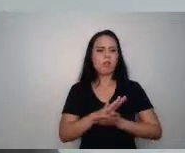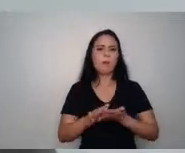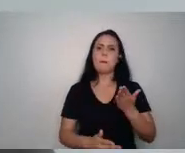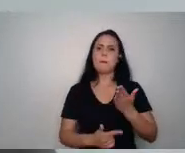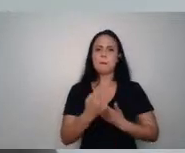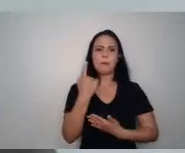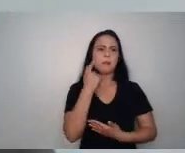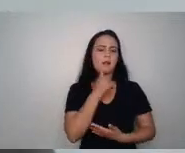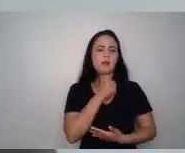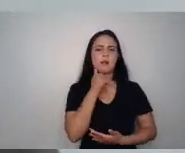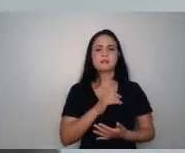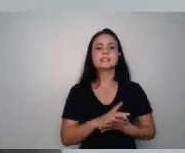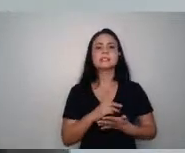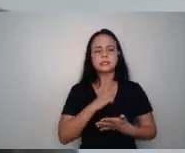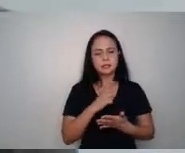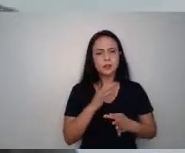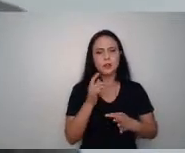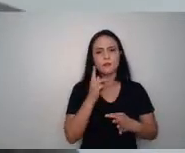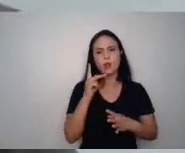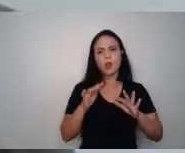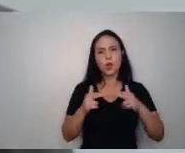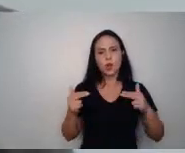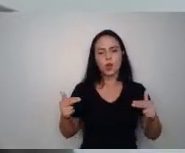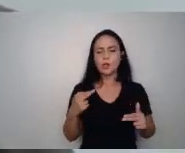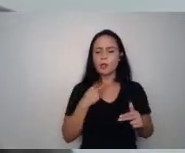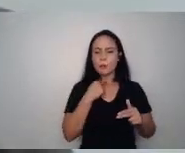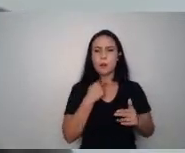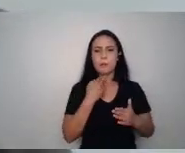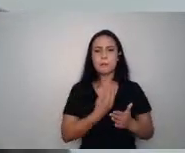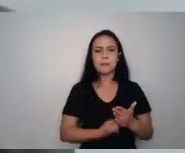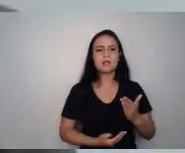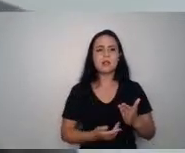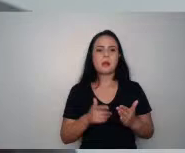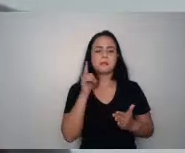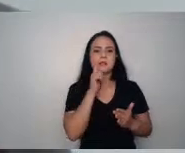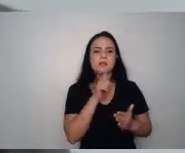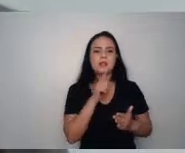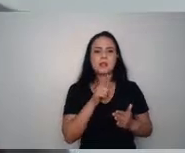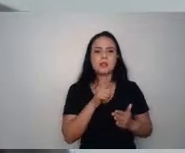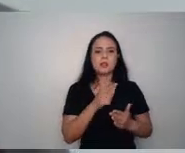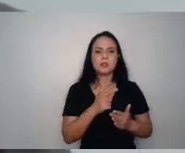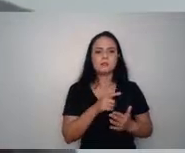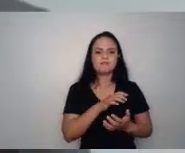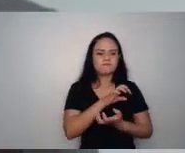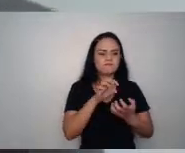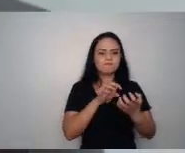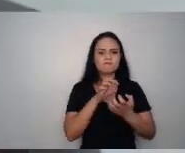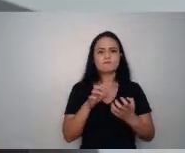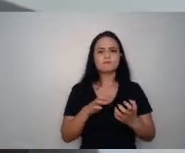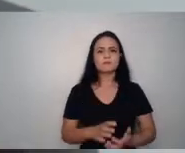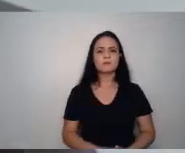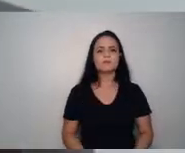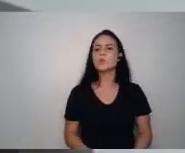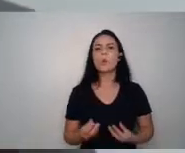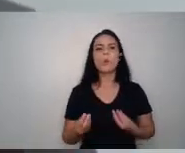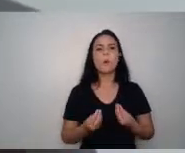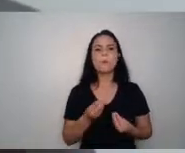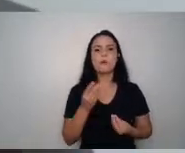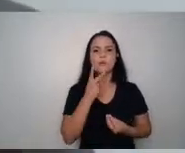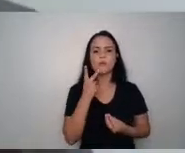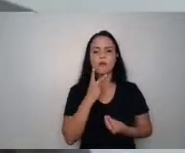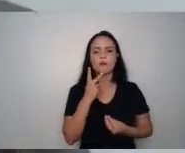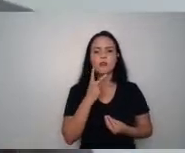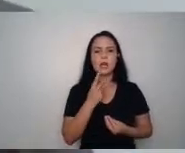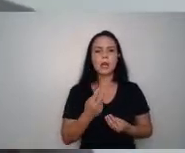do Sul state, and there were no women there represented. And that shows something. I cannot lose my